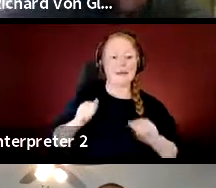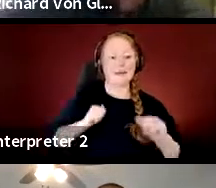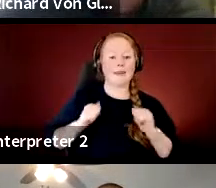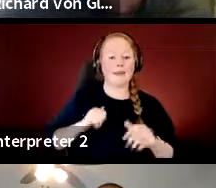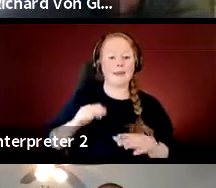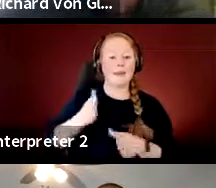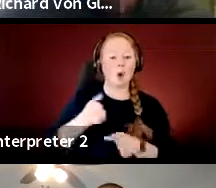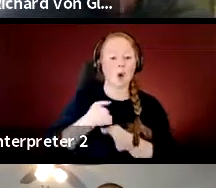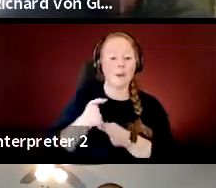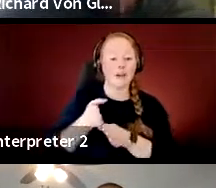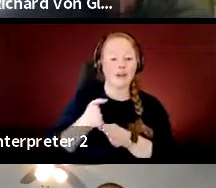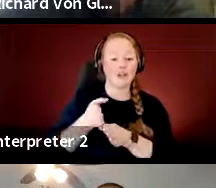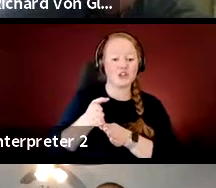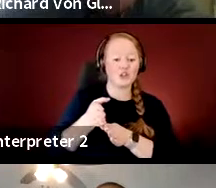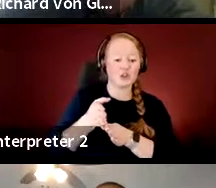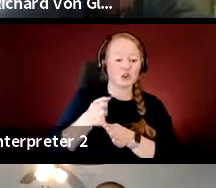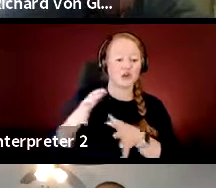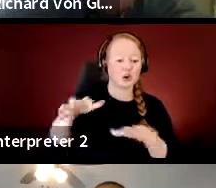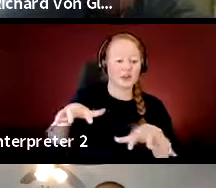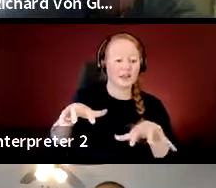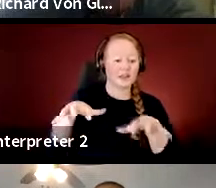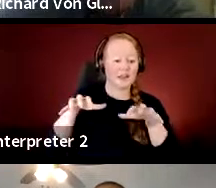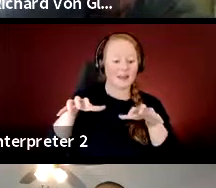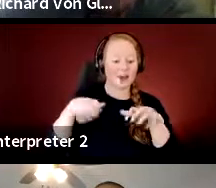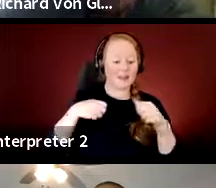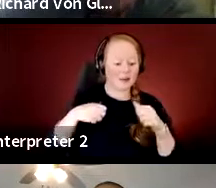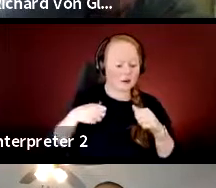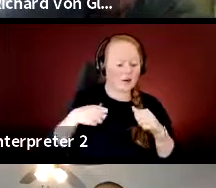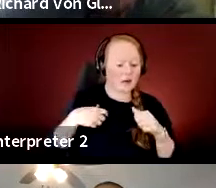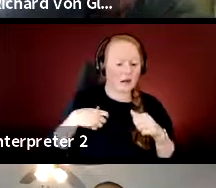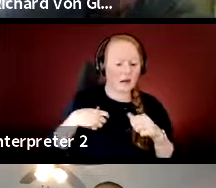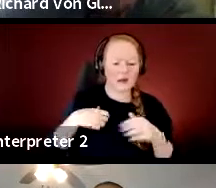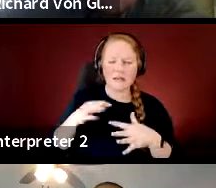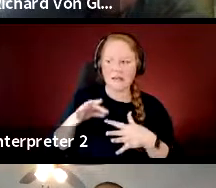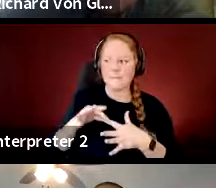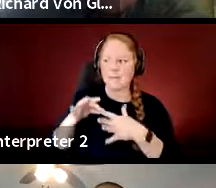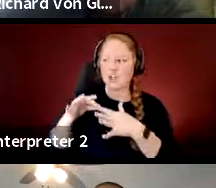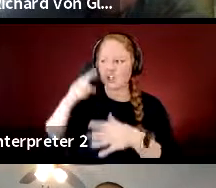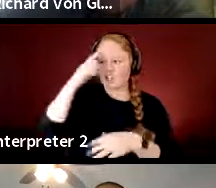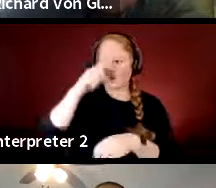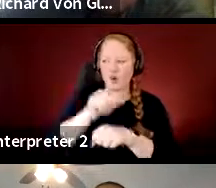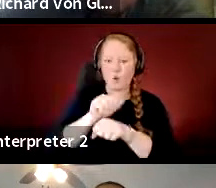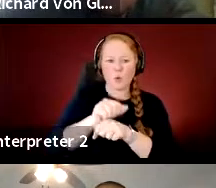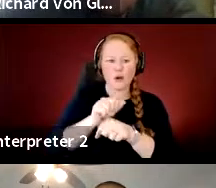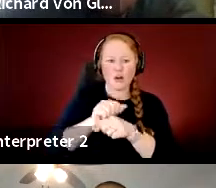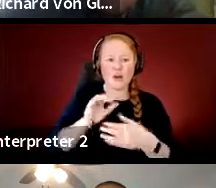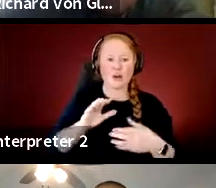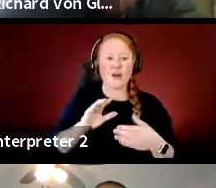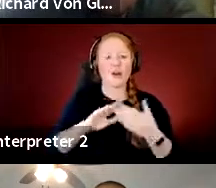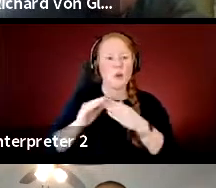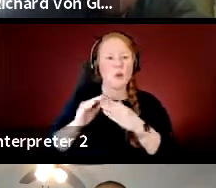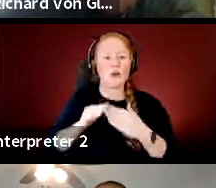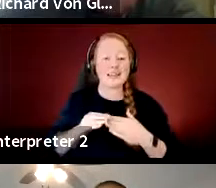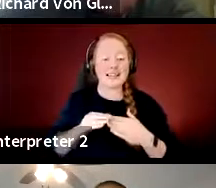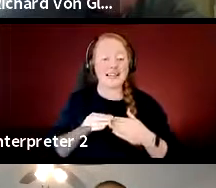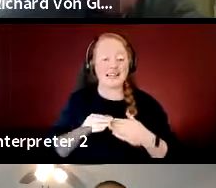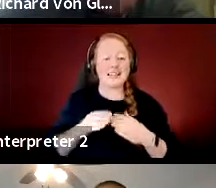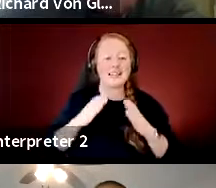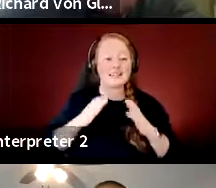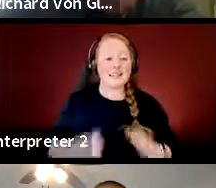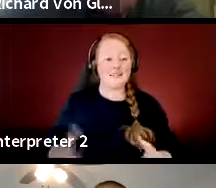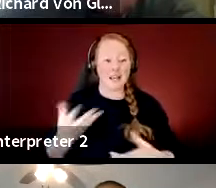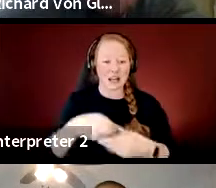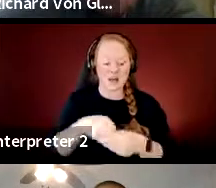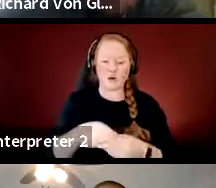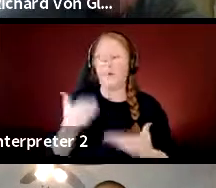in community-based work and civic engagement. I want to thank Mayor Jones and the advisory board for the